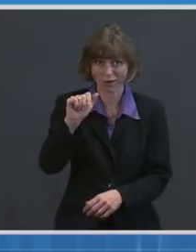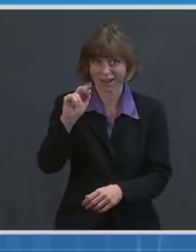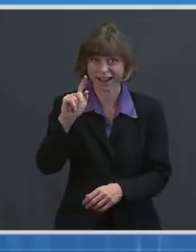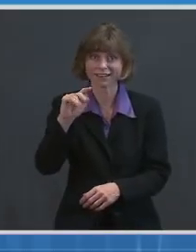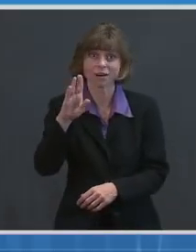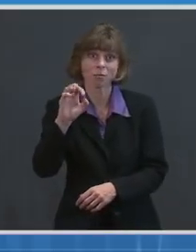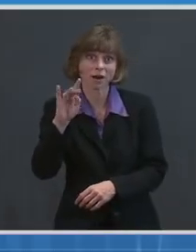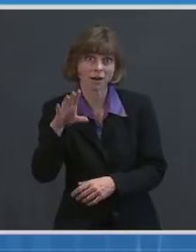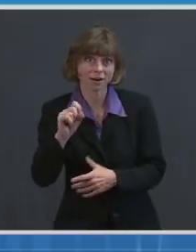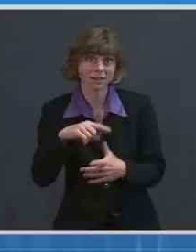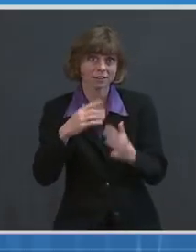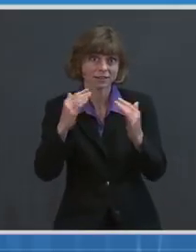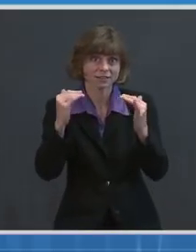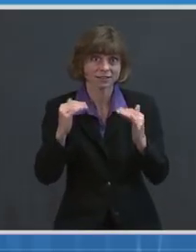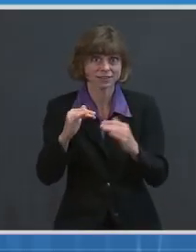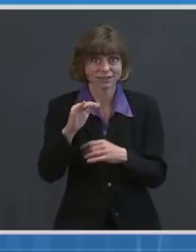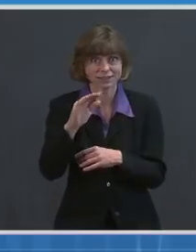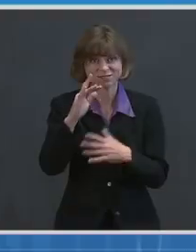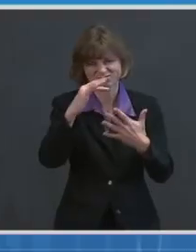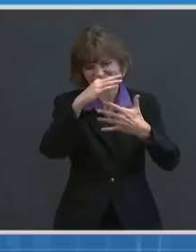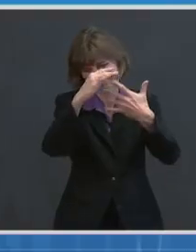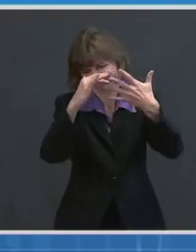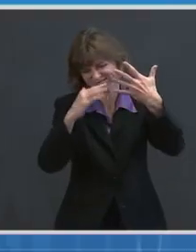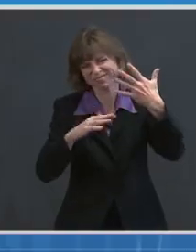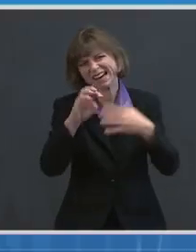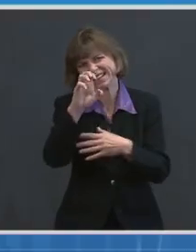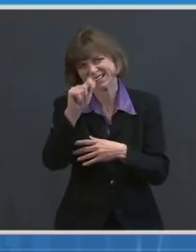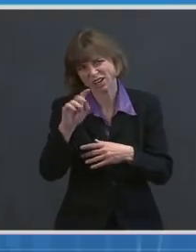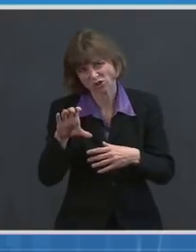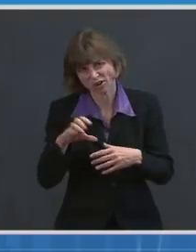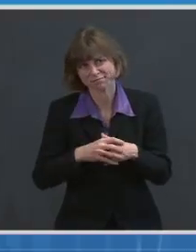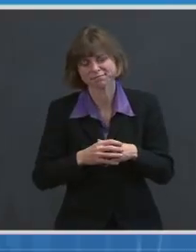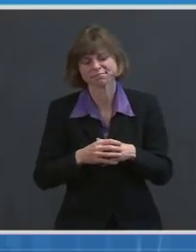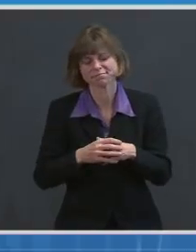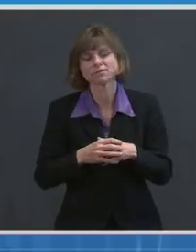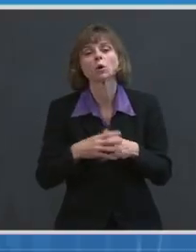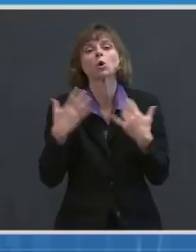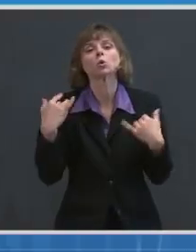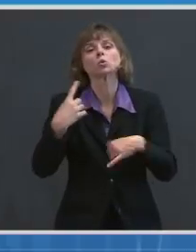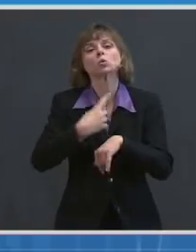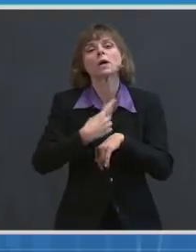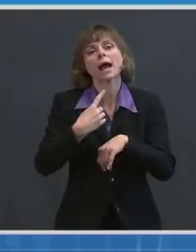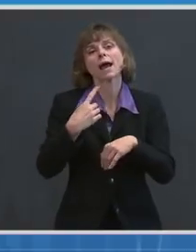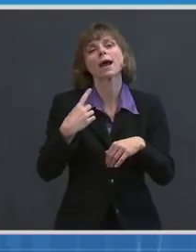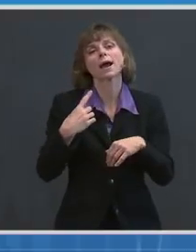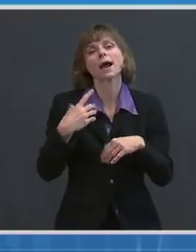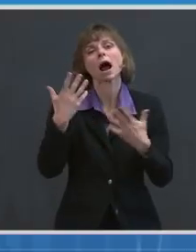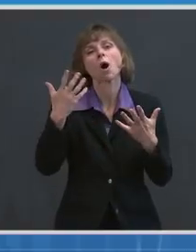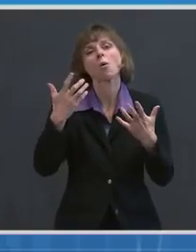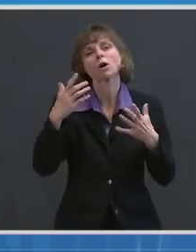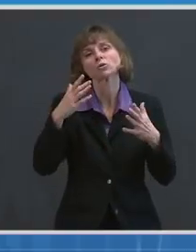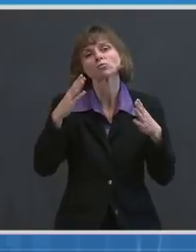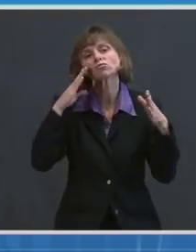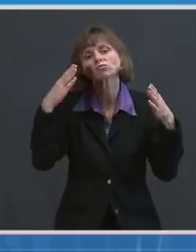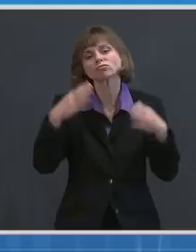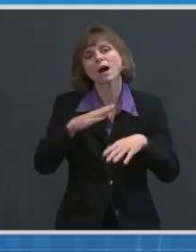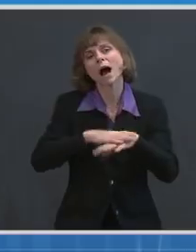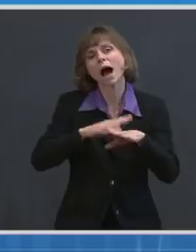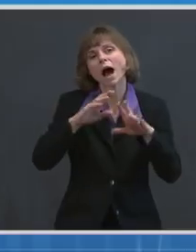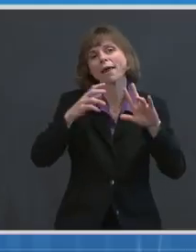plasma, immunomodulators, et cetera. What I want to do today for a couple of minutes is talk about the issue